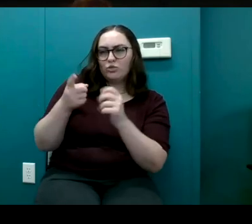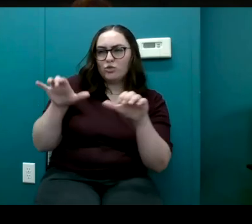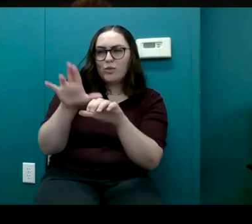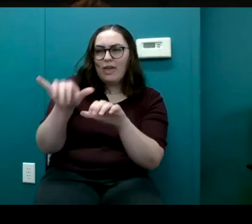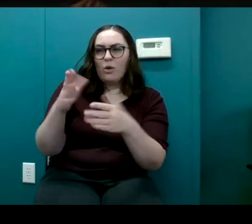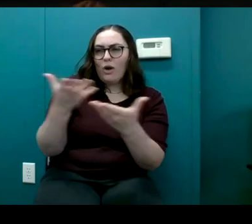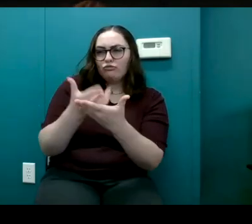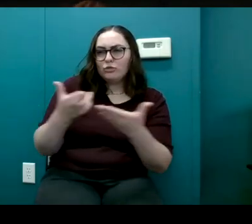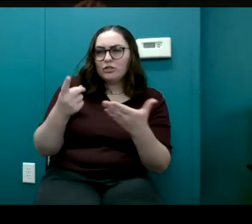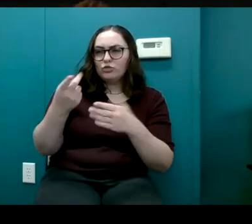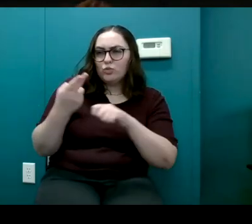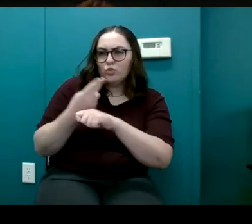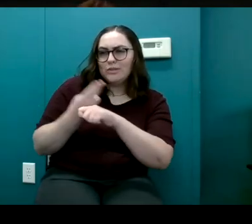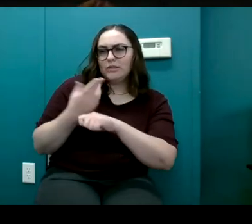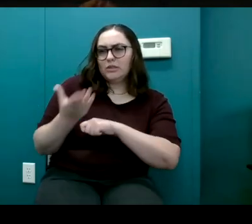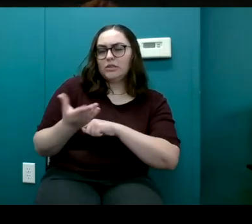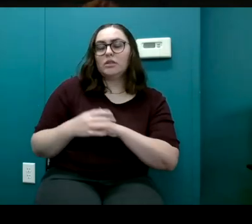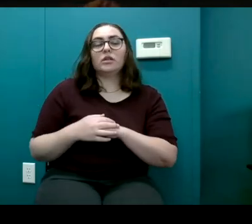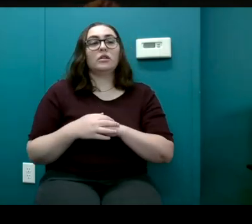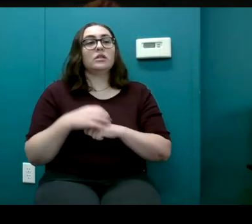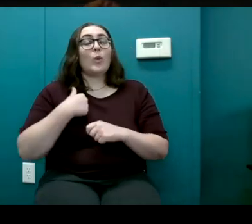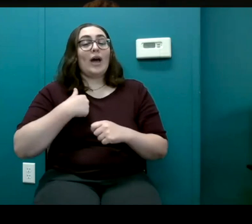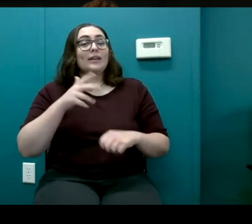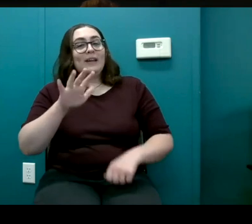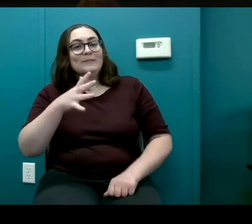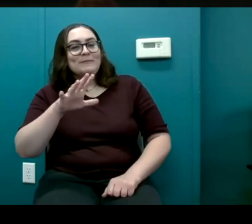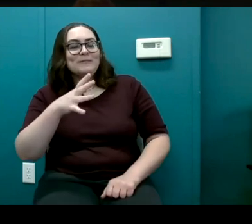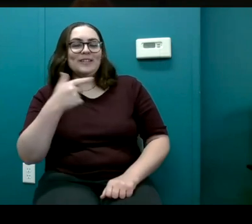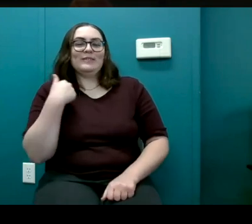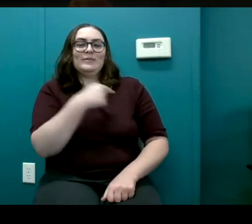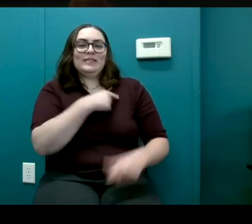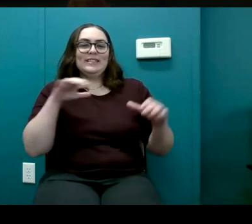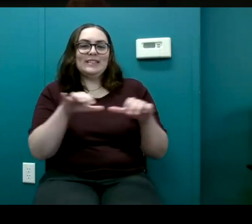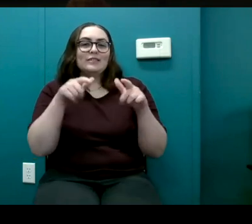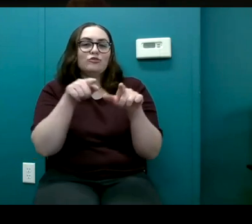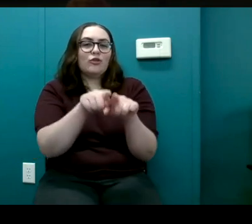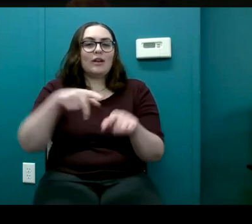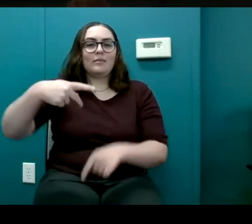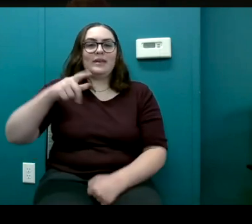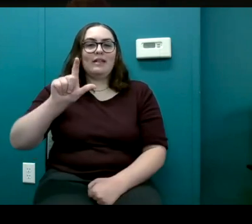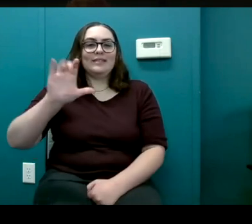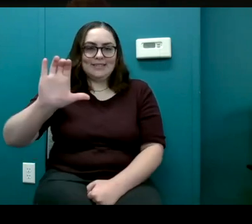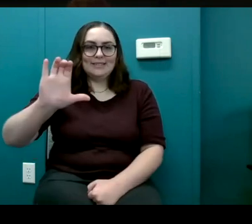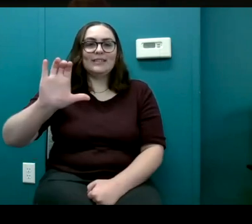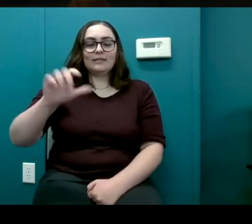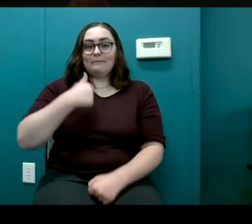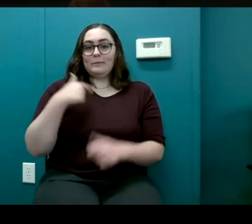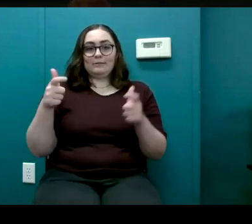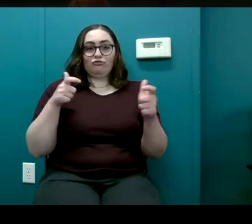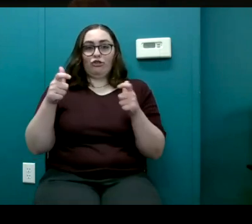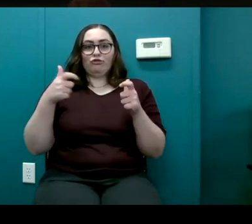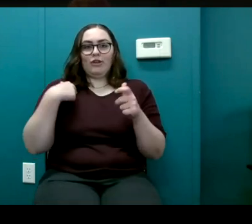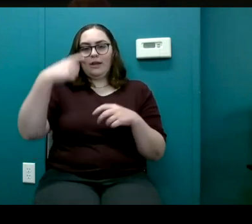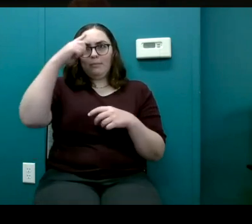resources? So I kind of, we did it during a PLC. And I was in charge, I believe,